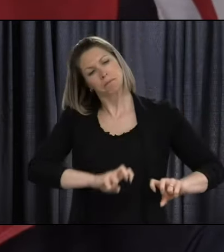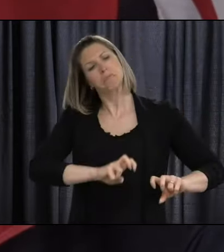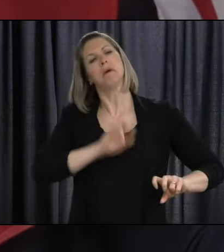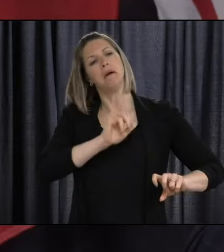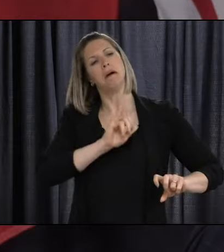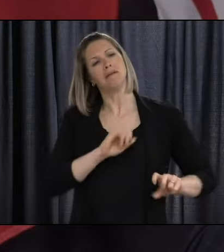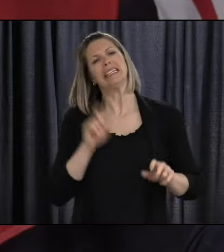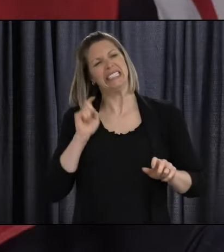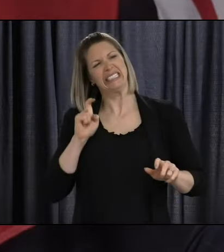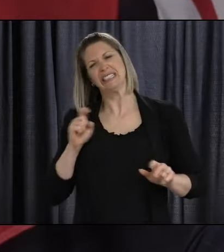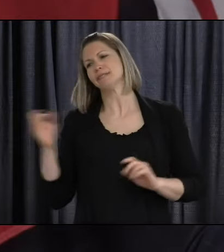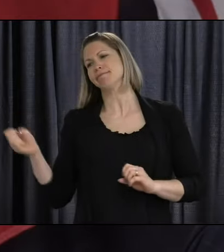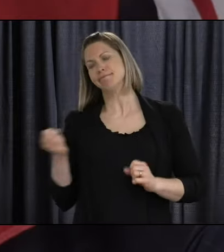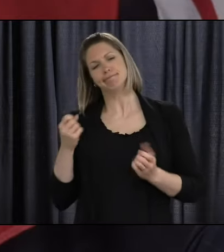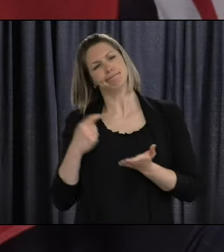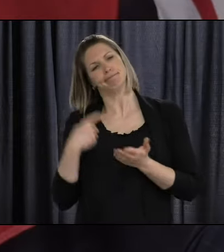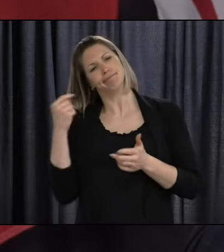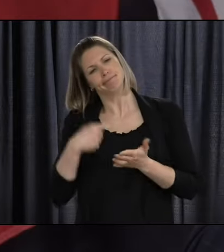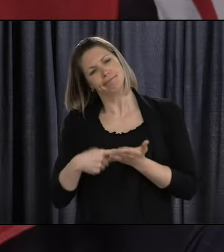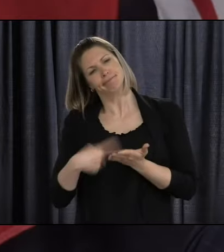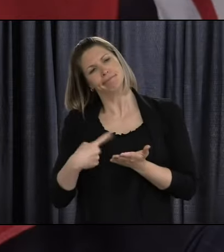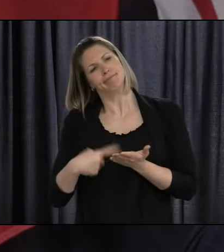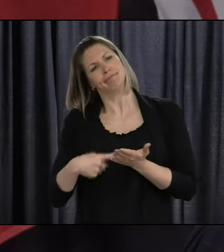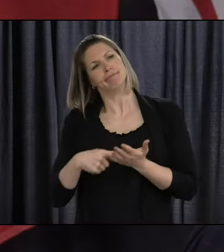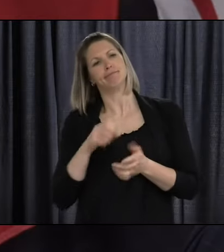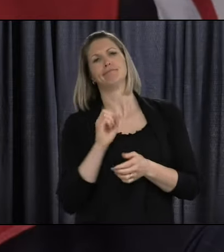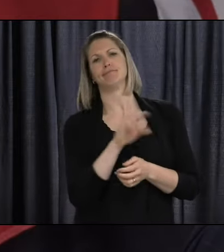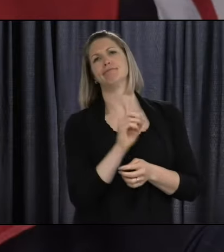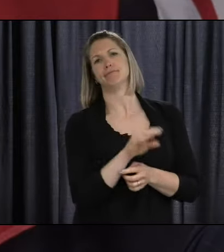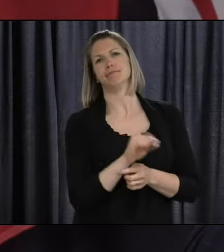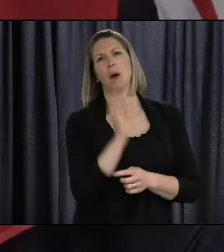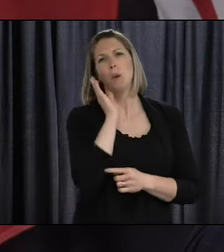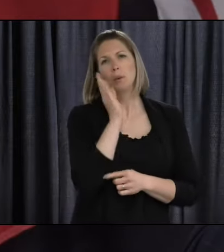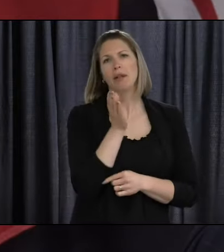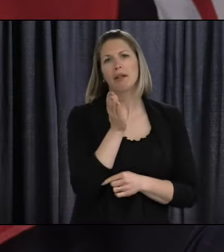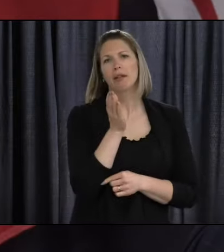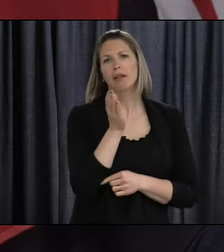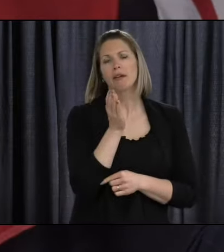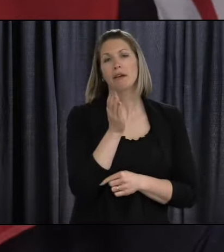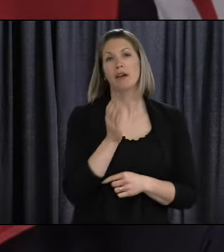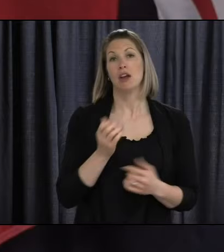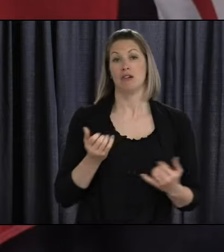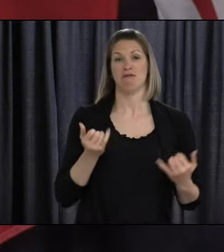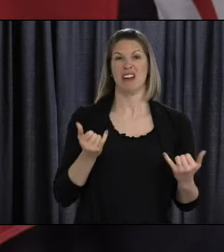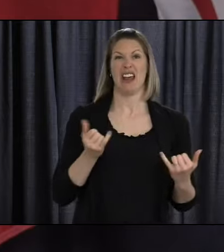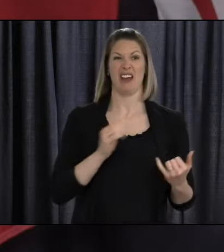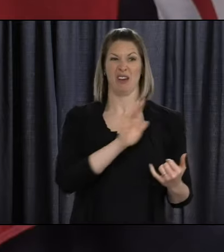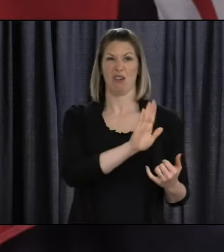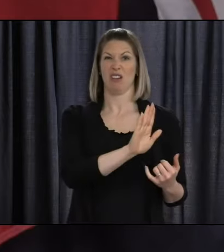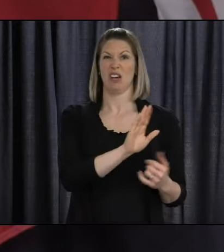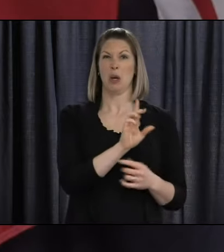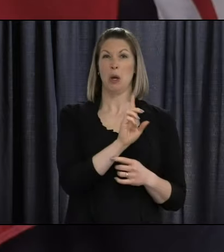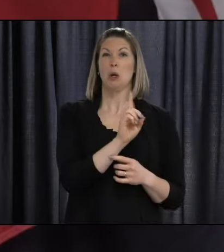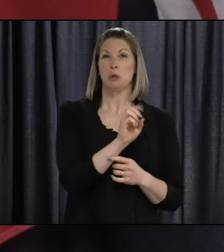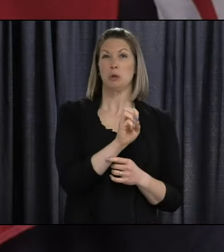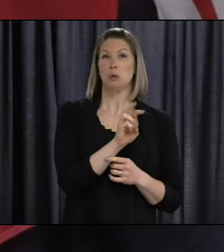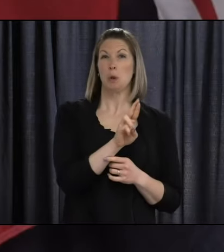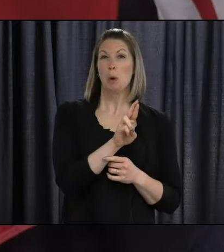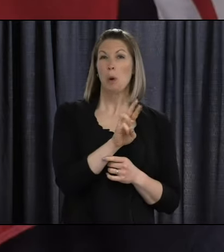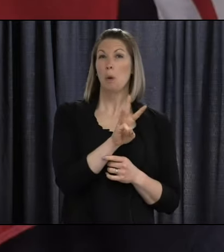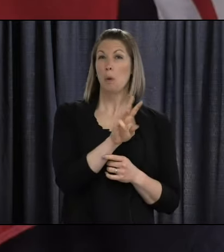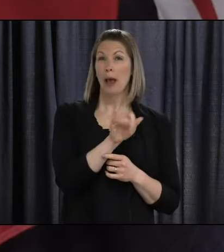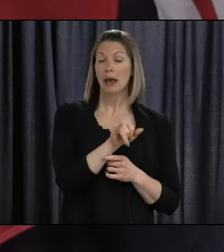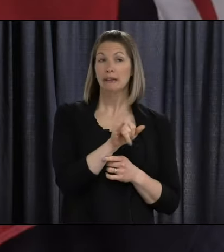for residents throughout Newfoundland and Labrador, as Doorways now is available in over 60 locations province-wide. And I